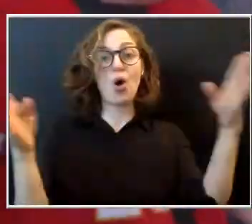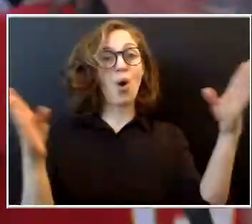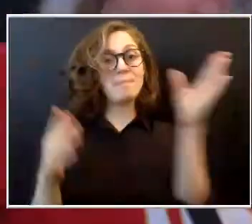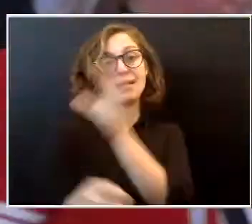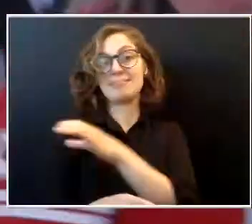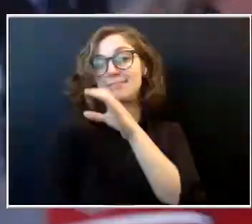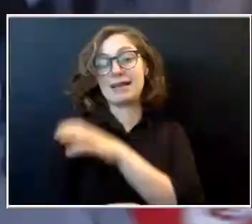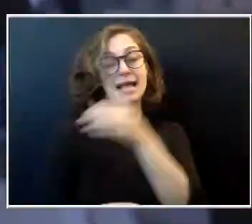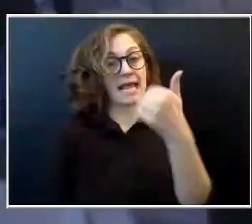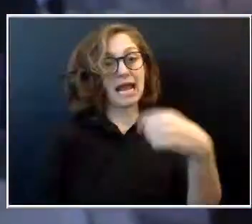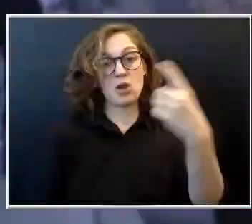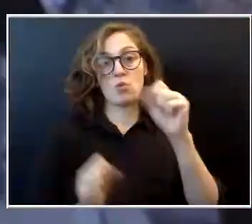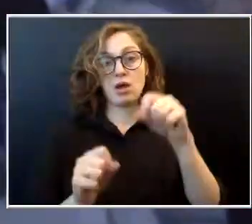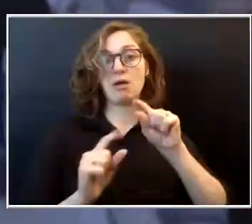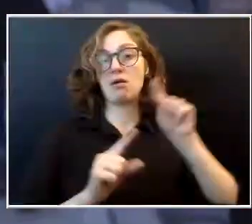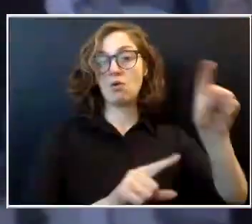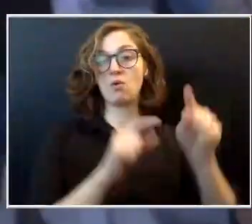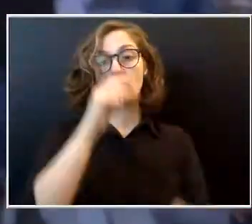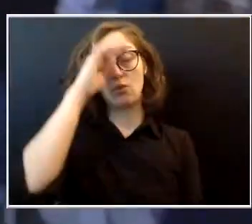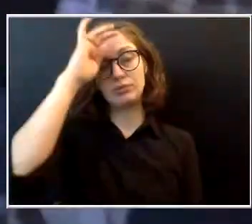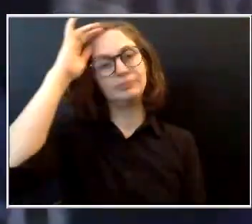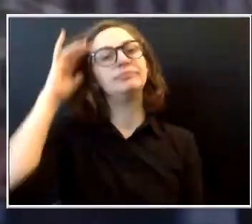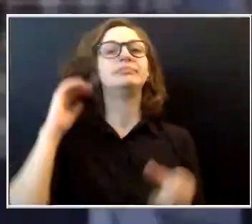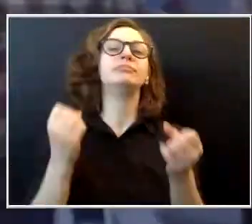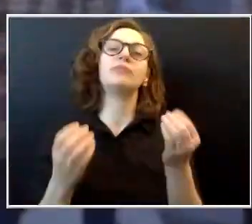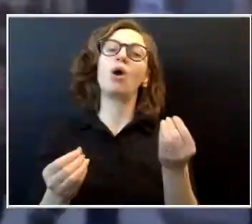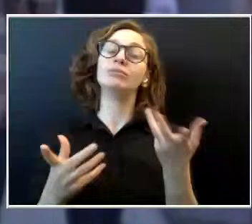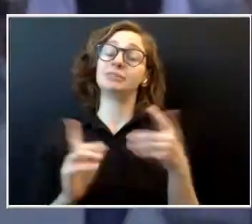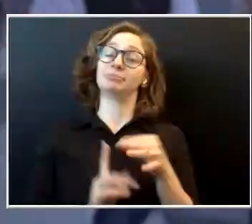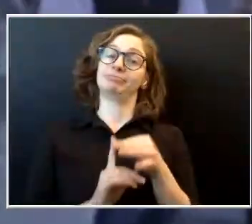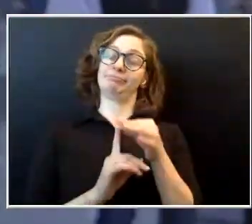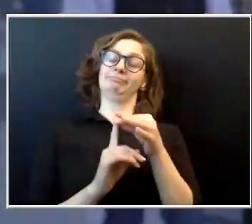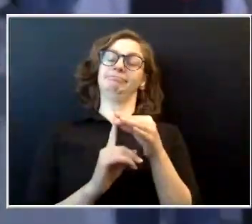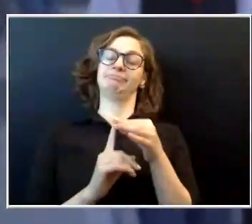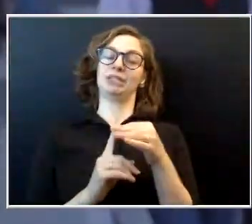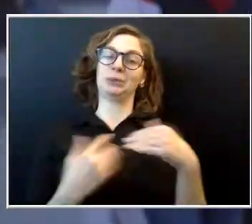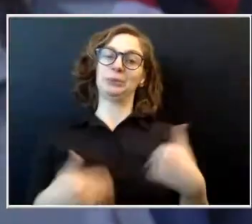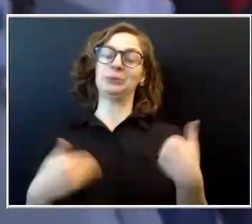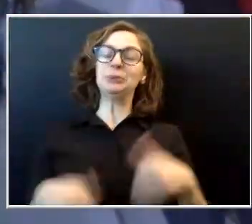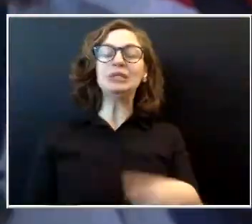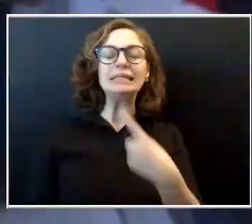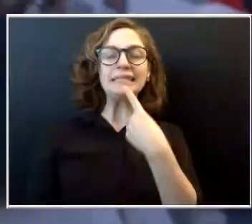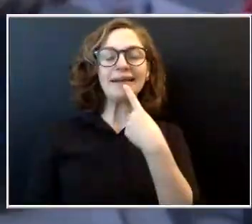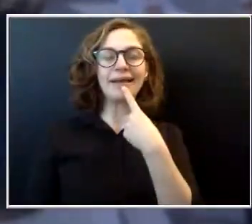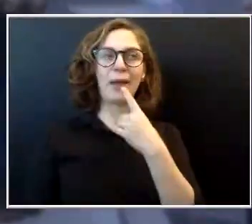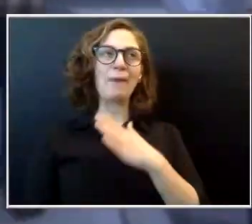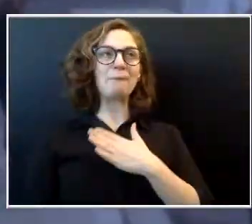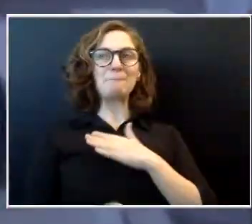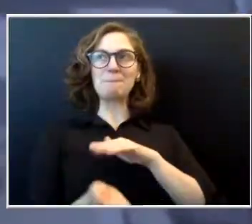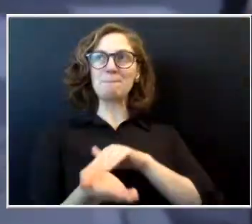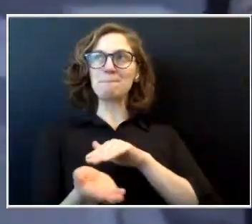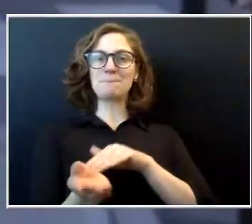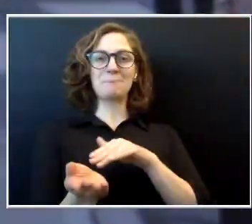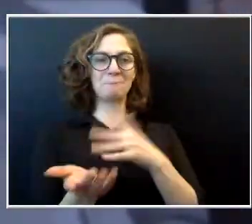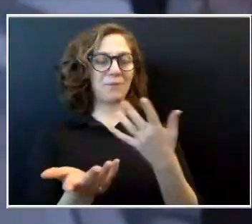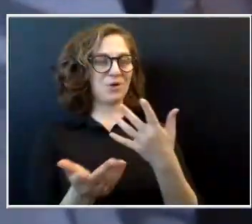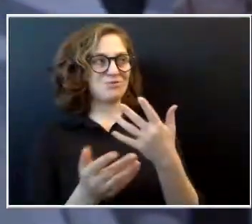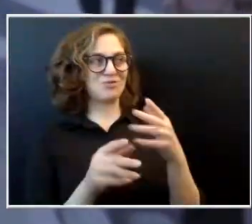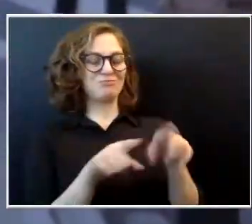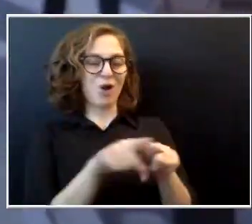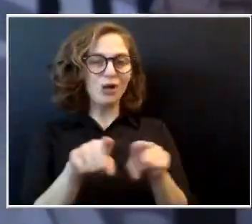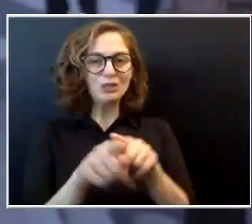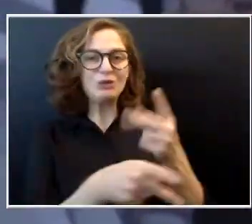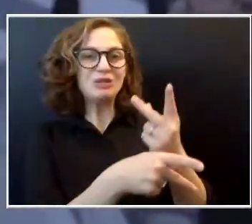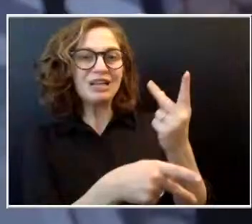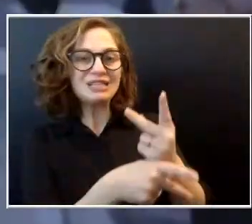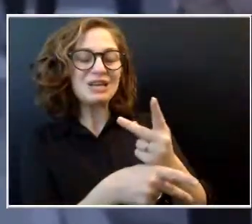it's pretty special to be able to say that your doctor is the same doctor that cares for Patrick Mahomes, Travis Kelce, and